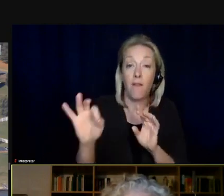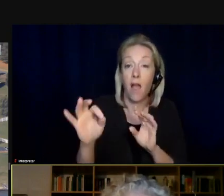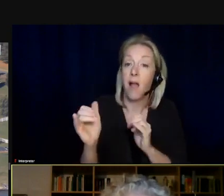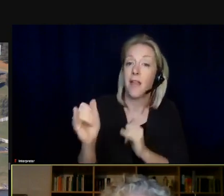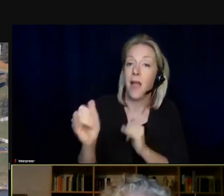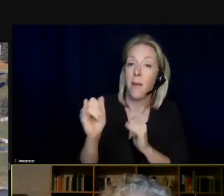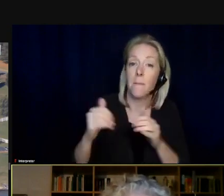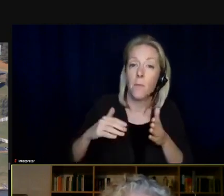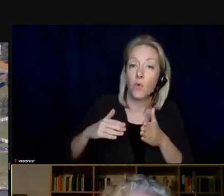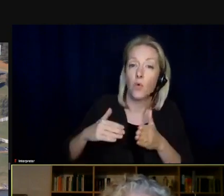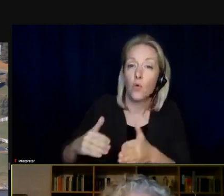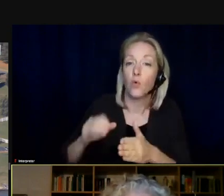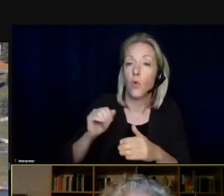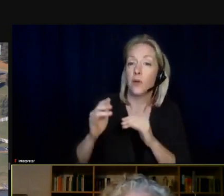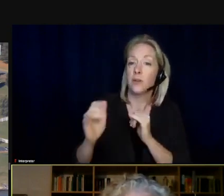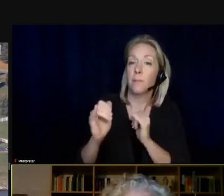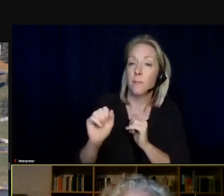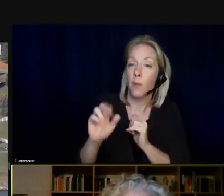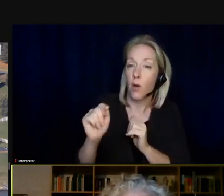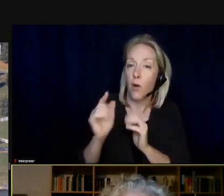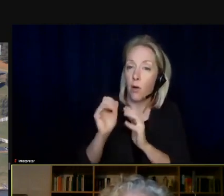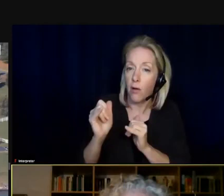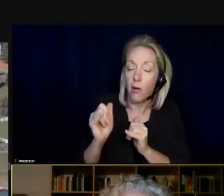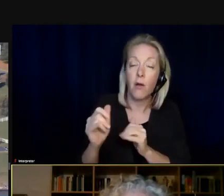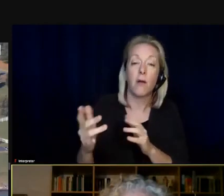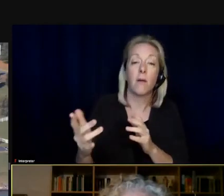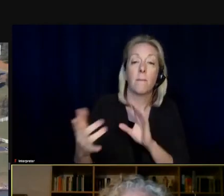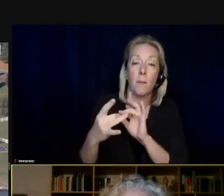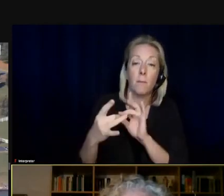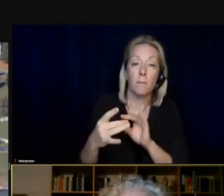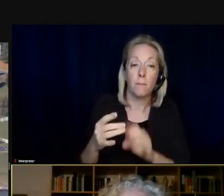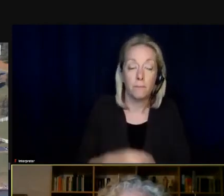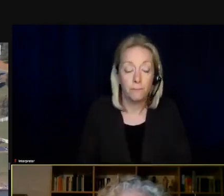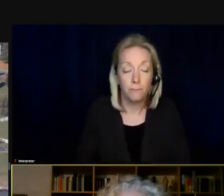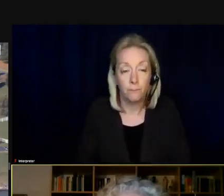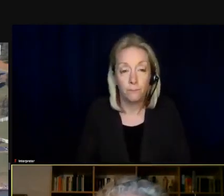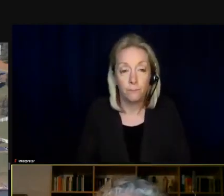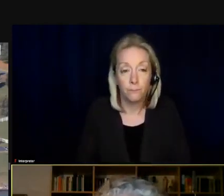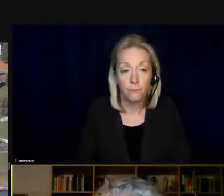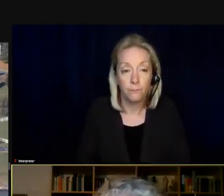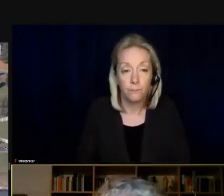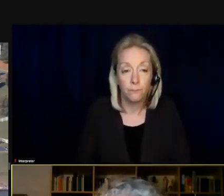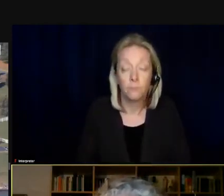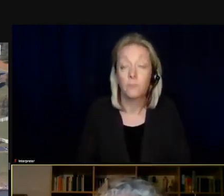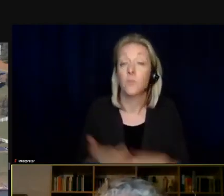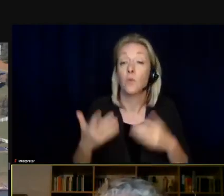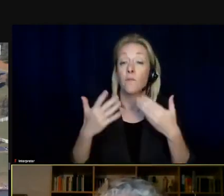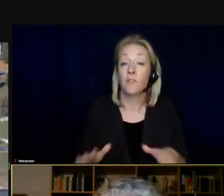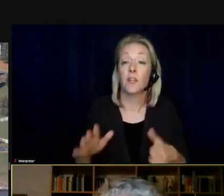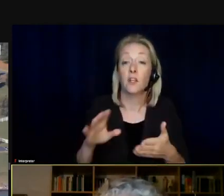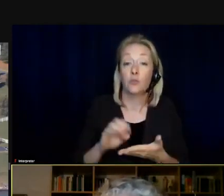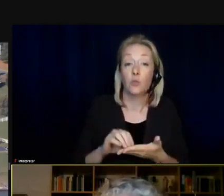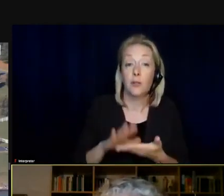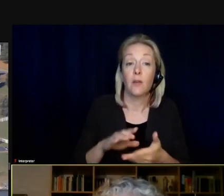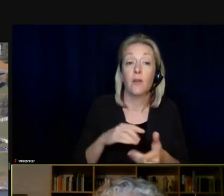share common interests. So once you do that, you can go and link. So if you